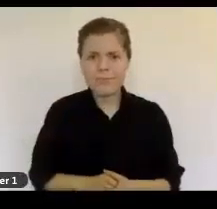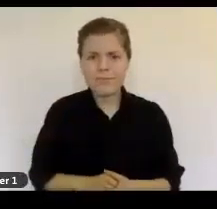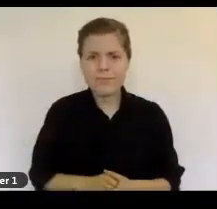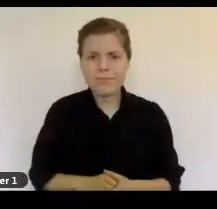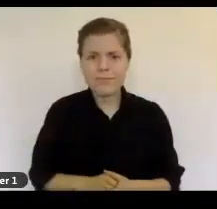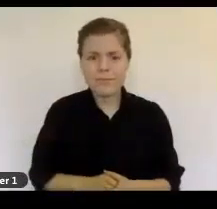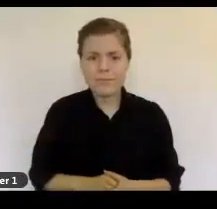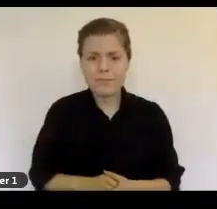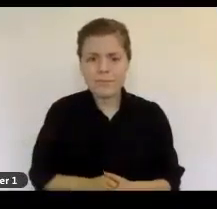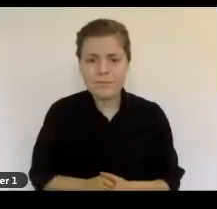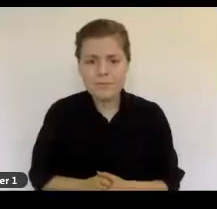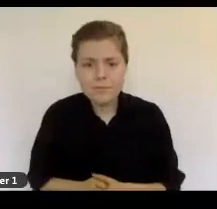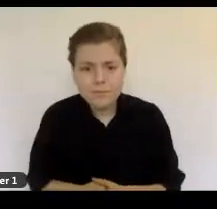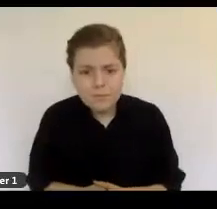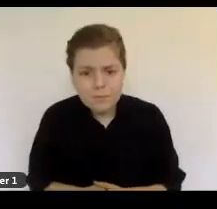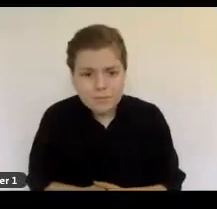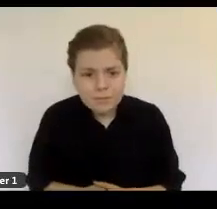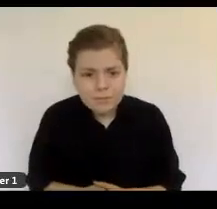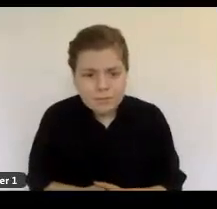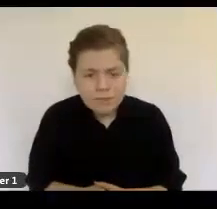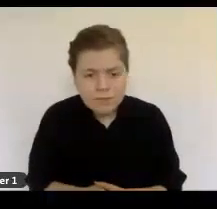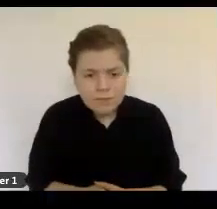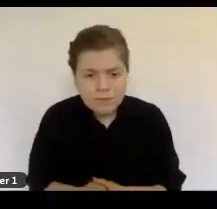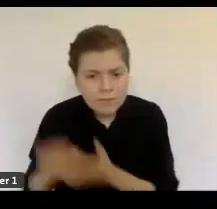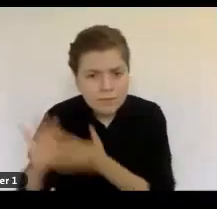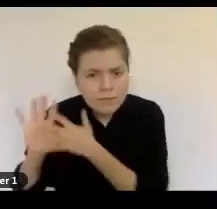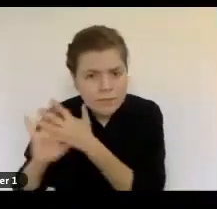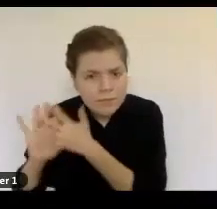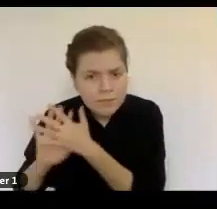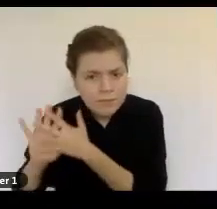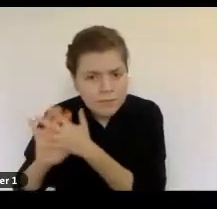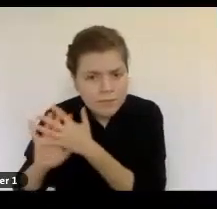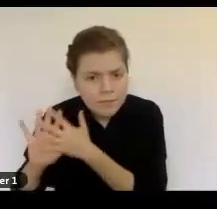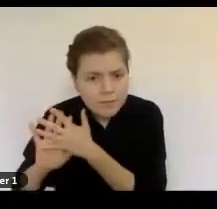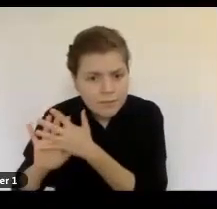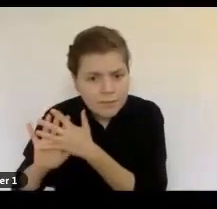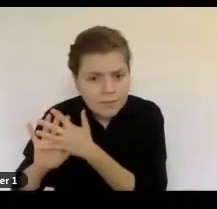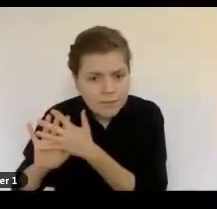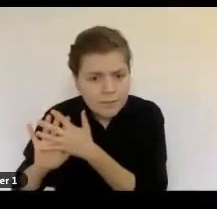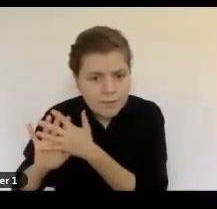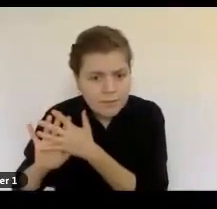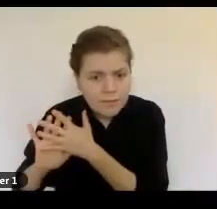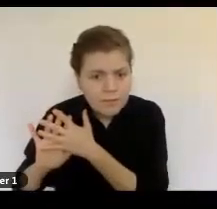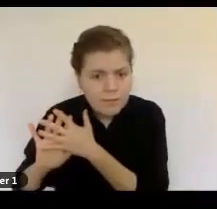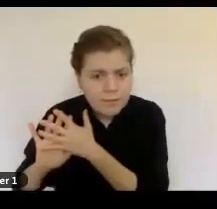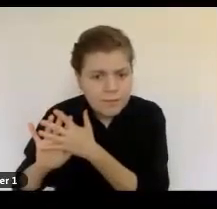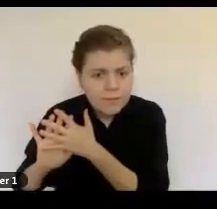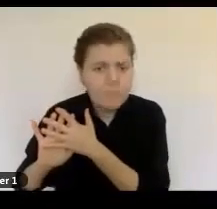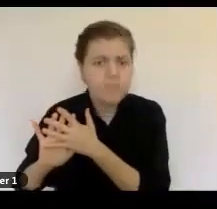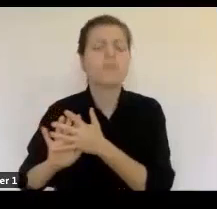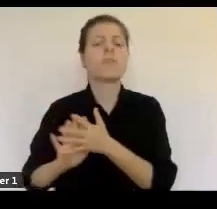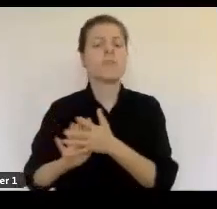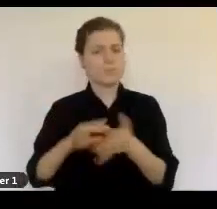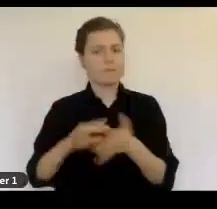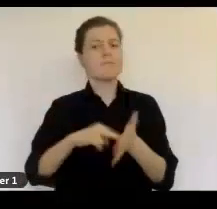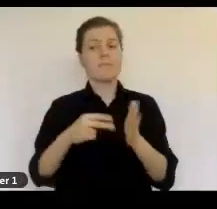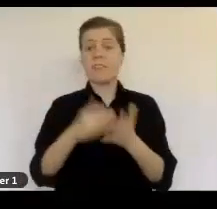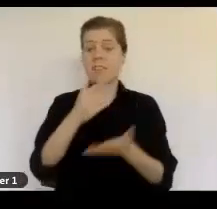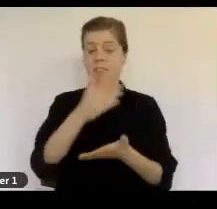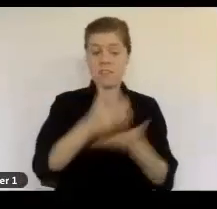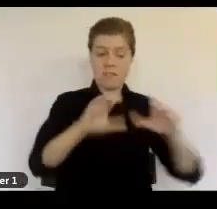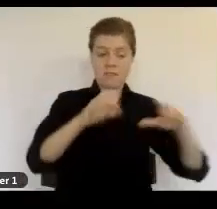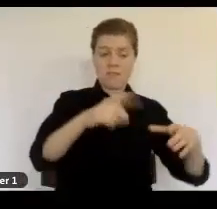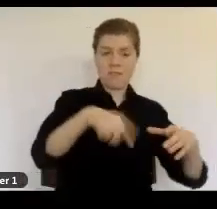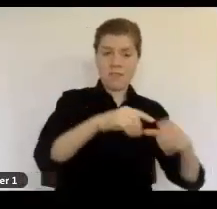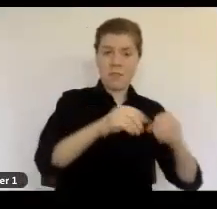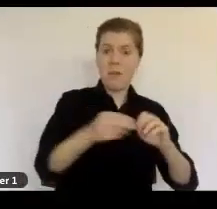the idea or the notion of structural violence. And very succinctly, that would be the set of social structures that would